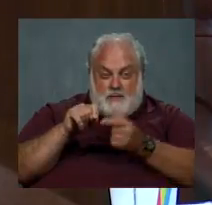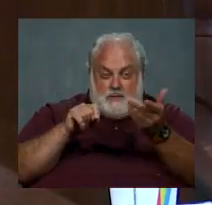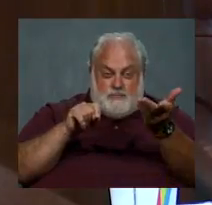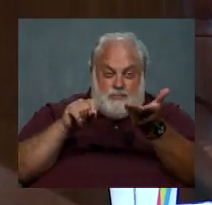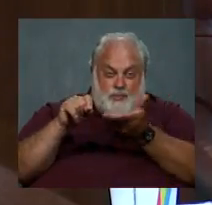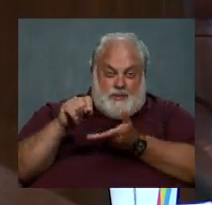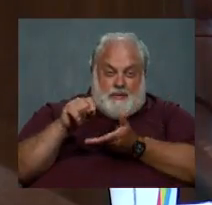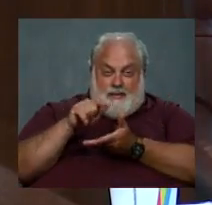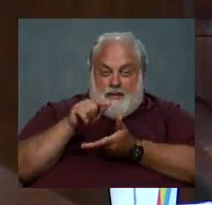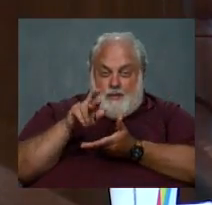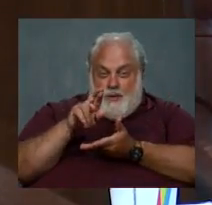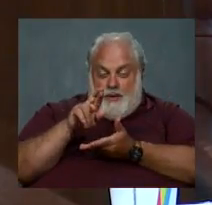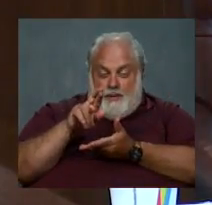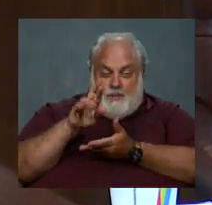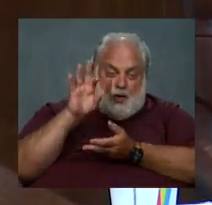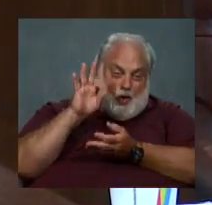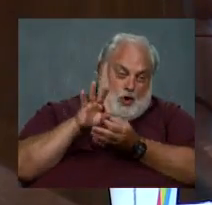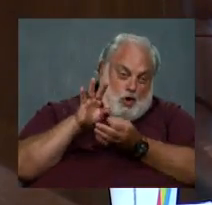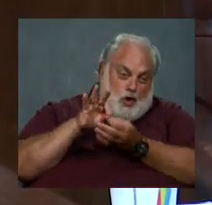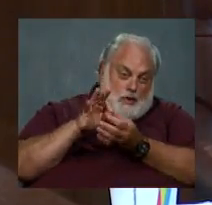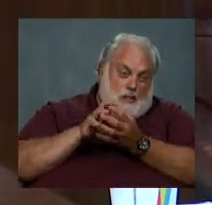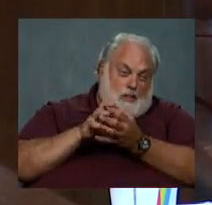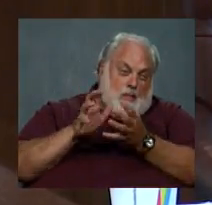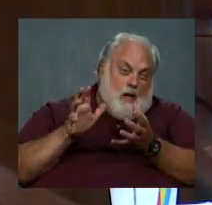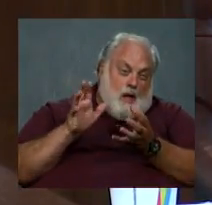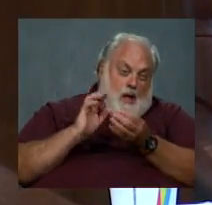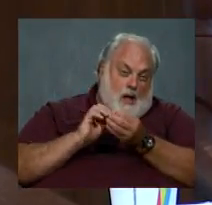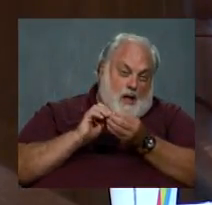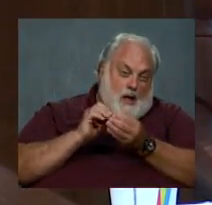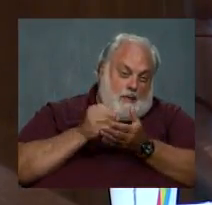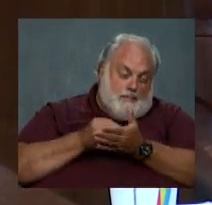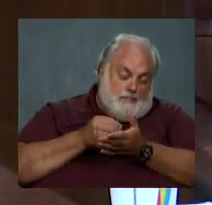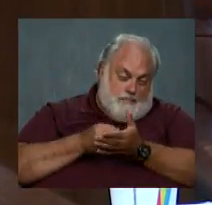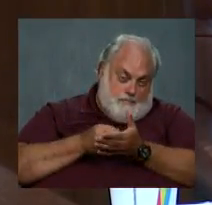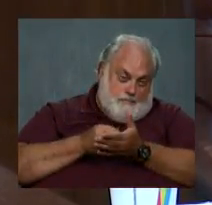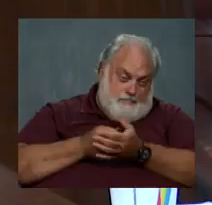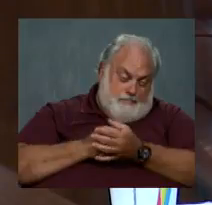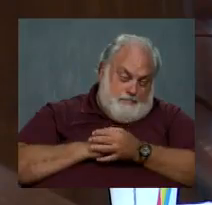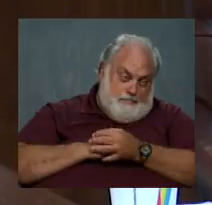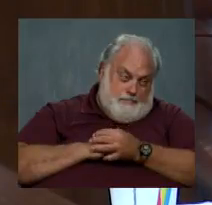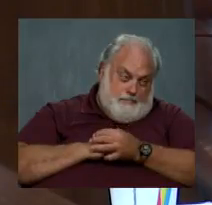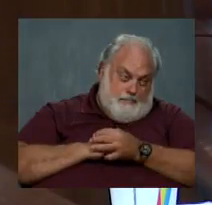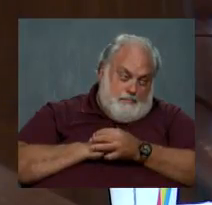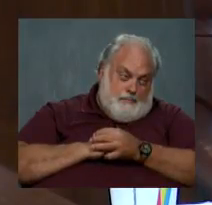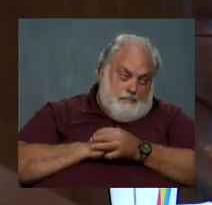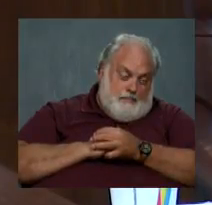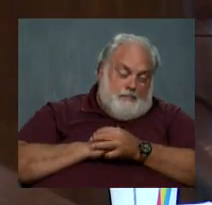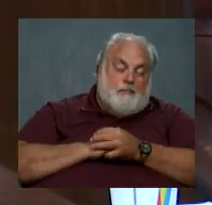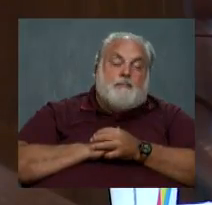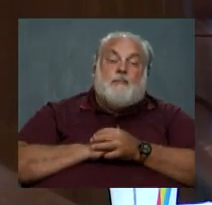then it's going to cost everybody a lot more money. So I applaud your